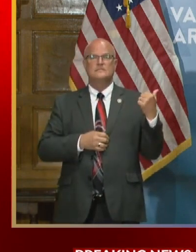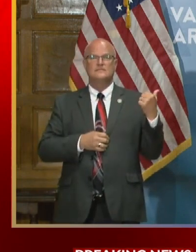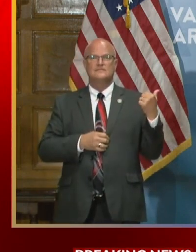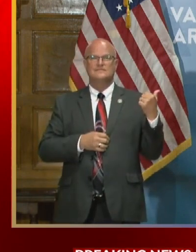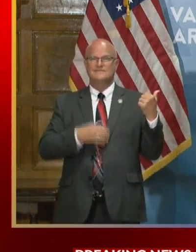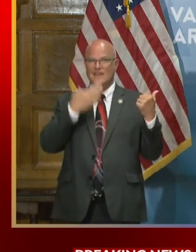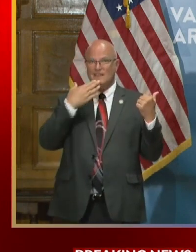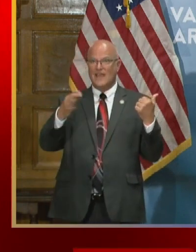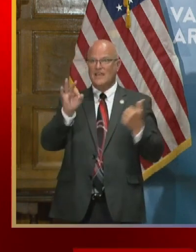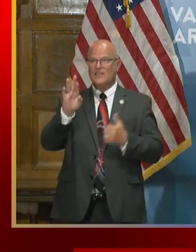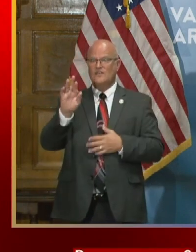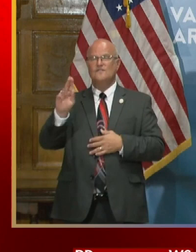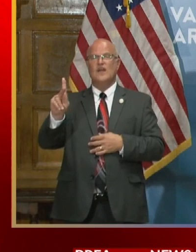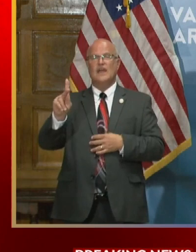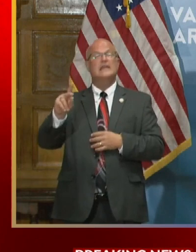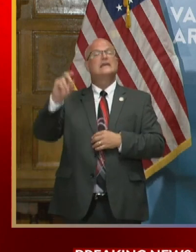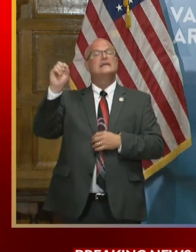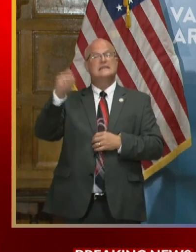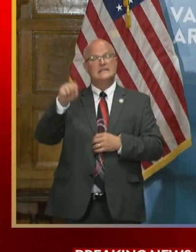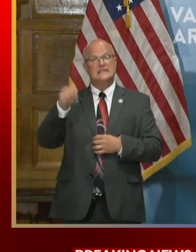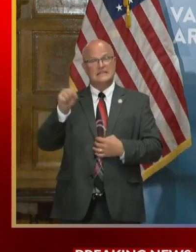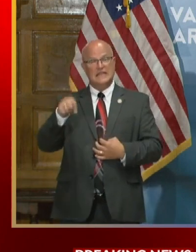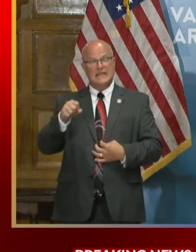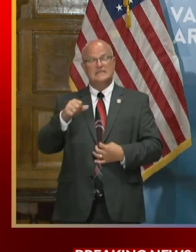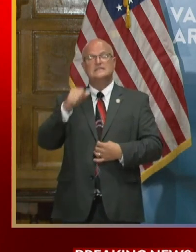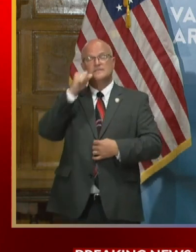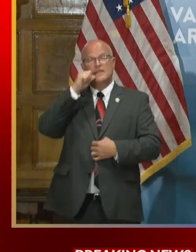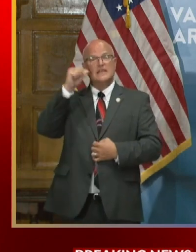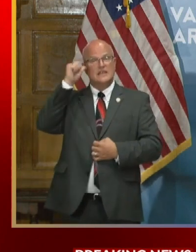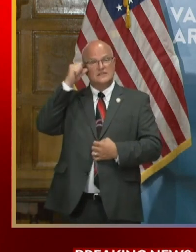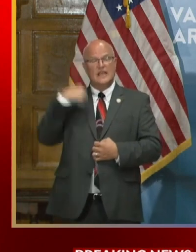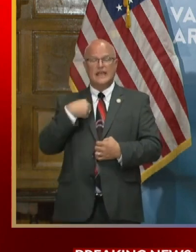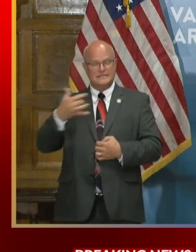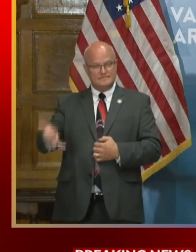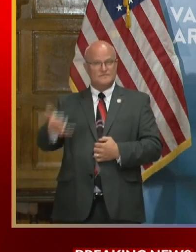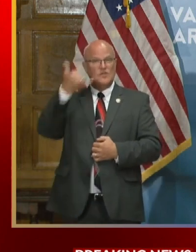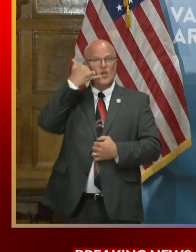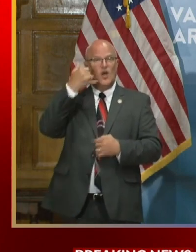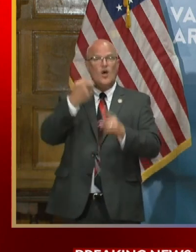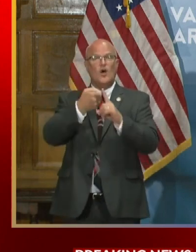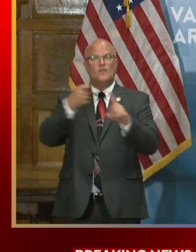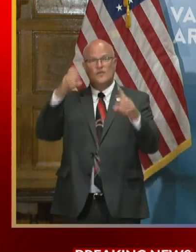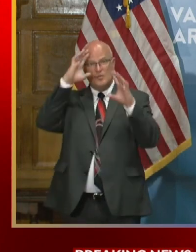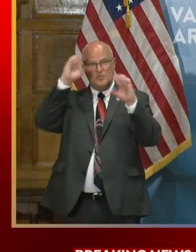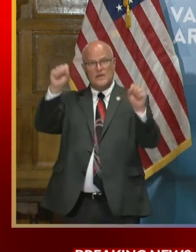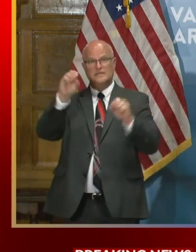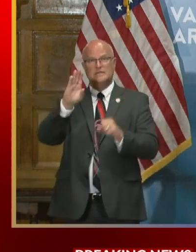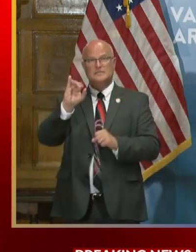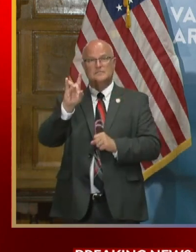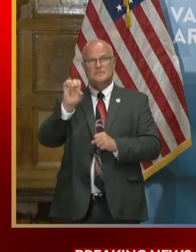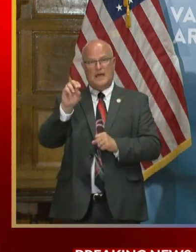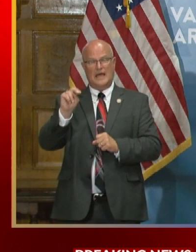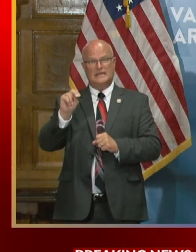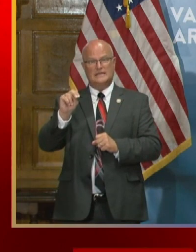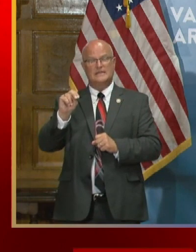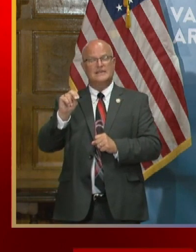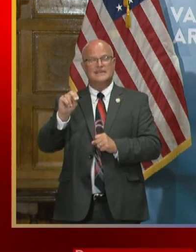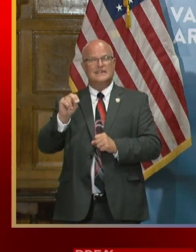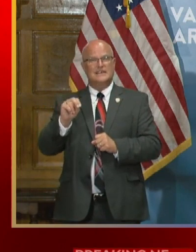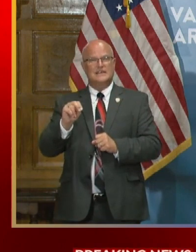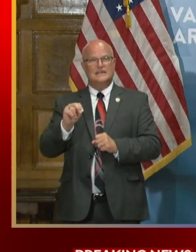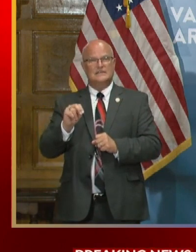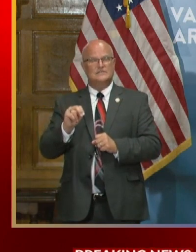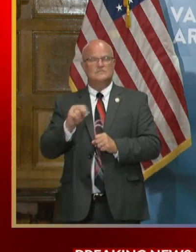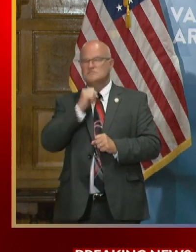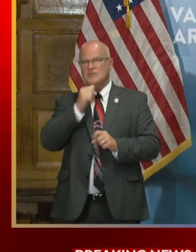Well, thank you, Frank. And yes, yesterday I had a call from President Biden. There was not